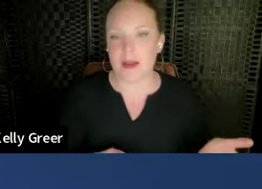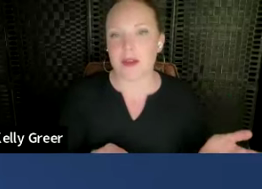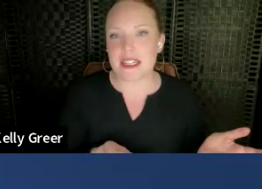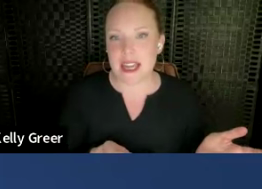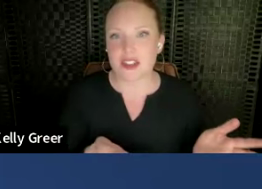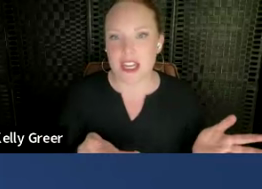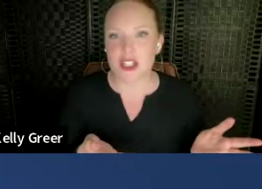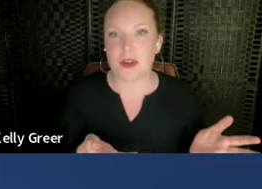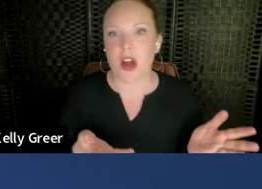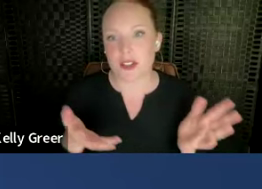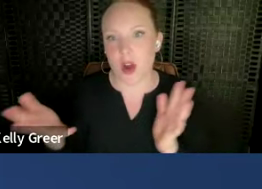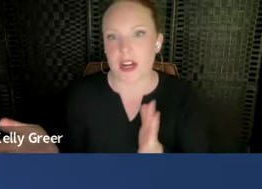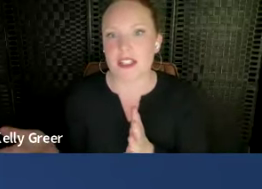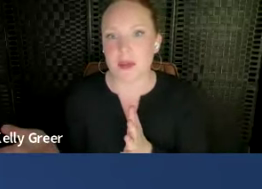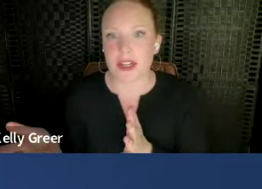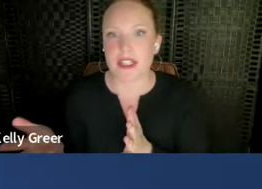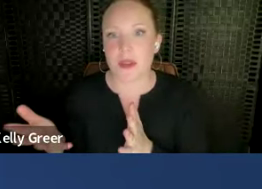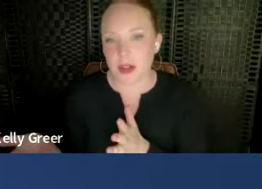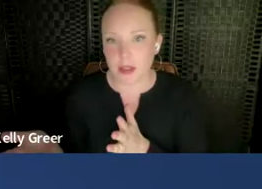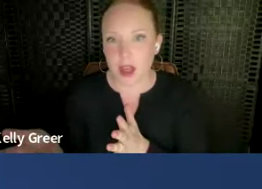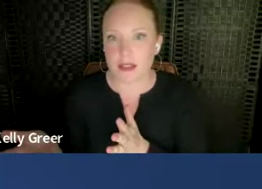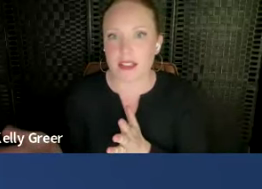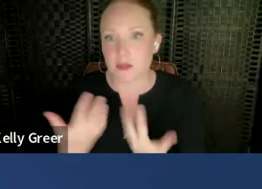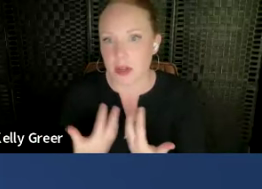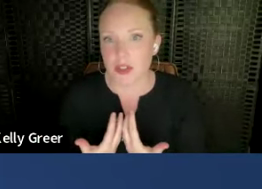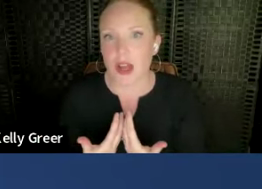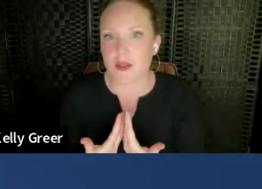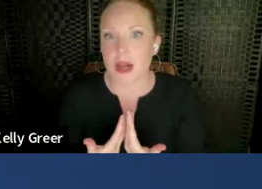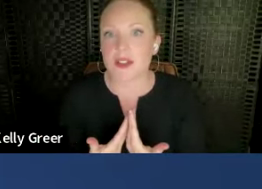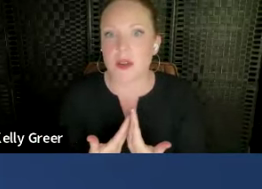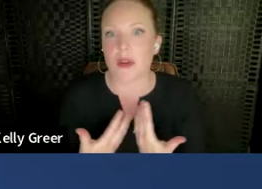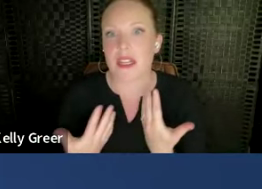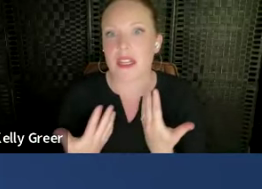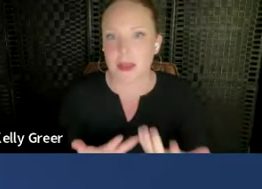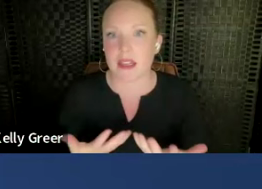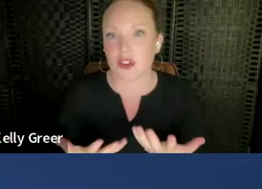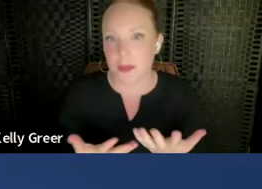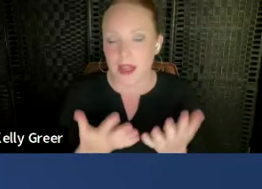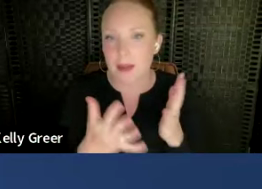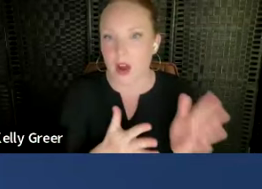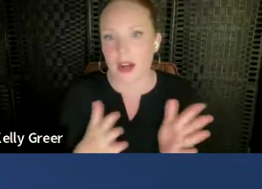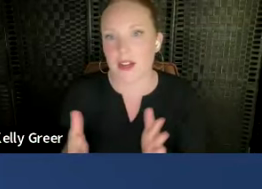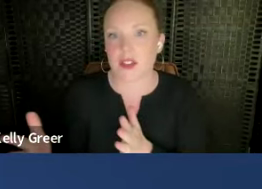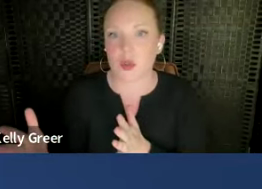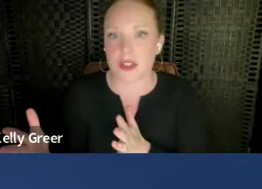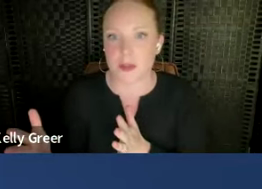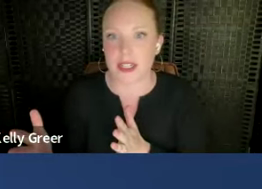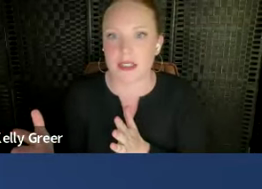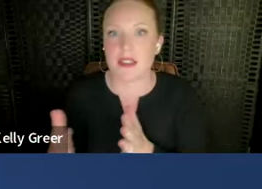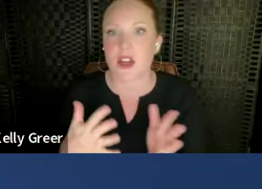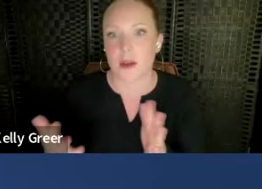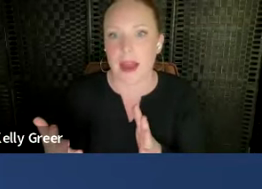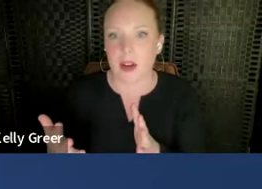Obviously we work for MODDHH, but also our experience with hearing loss is personal as well. So I wanted to explain a little bit about our